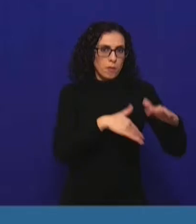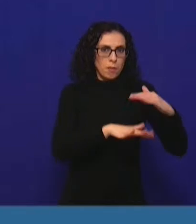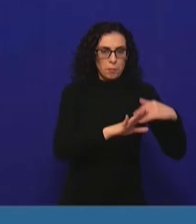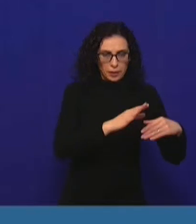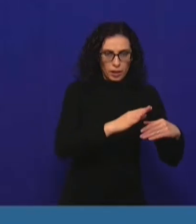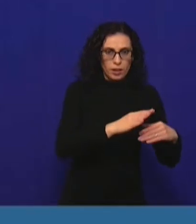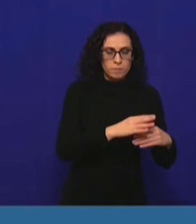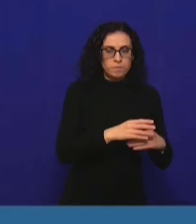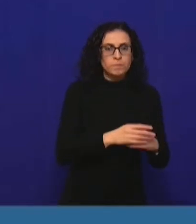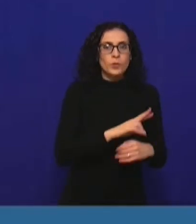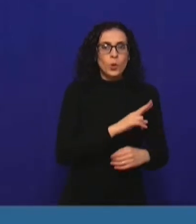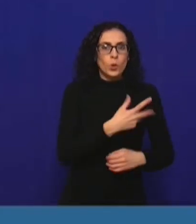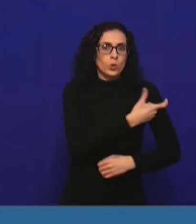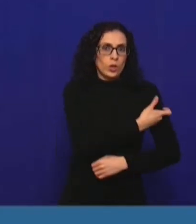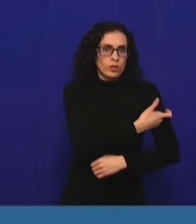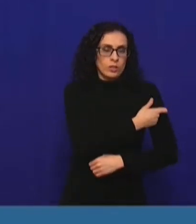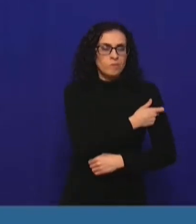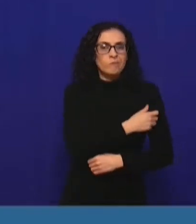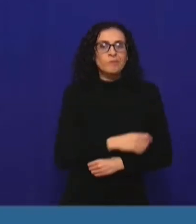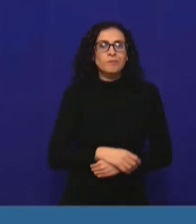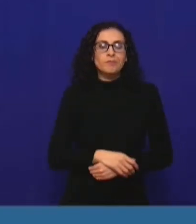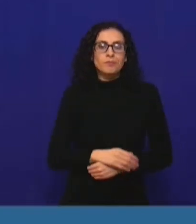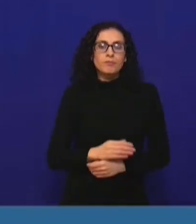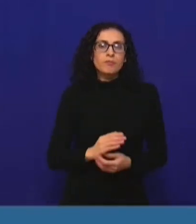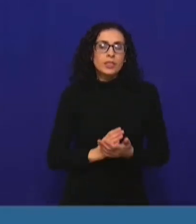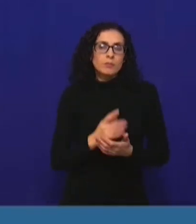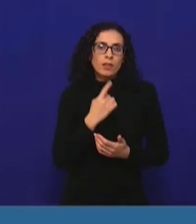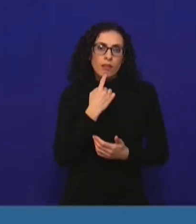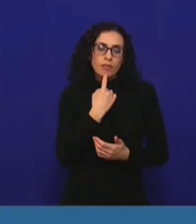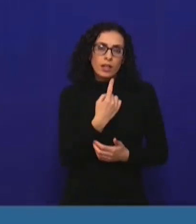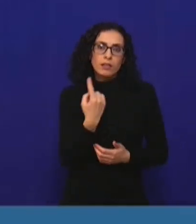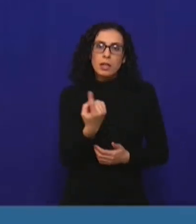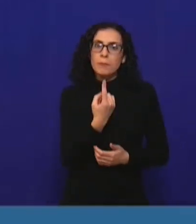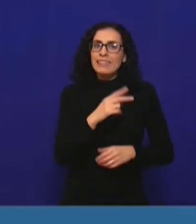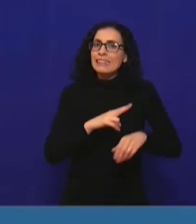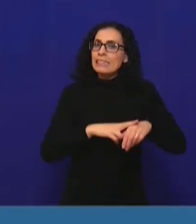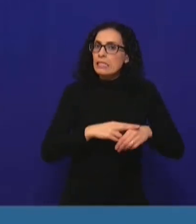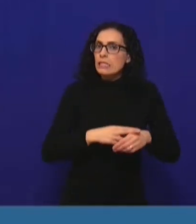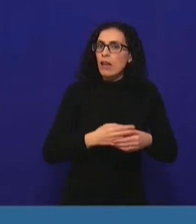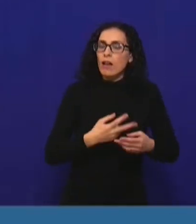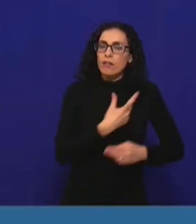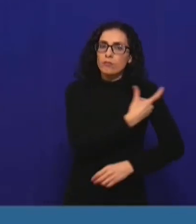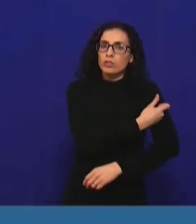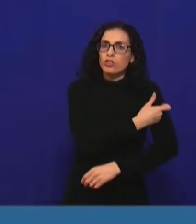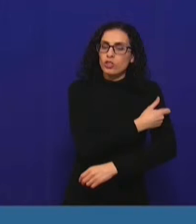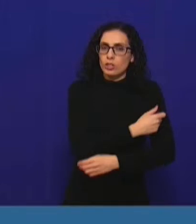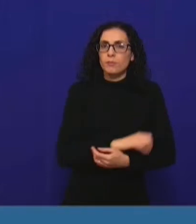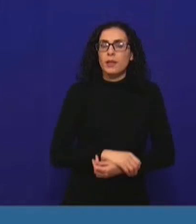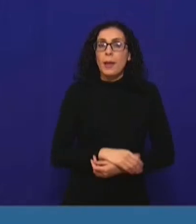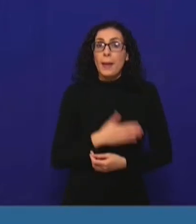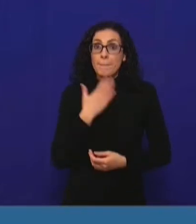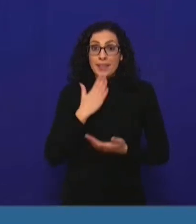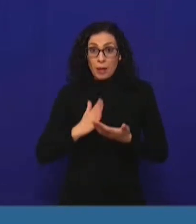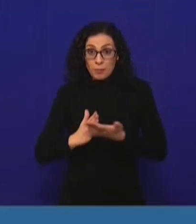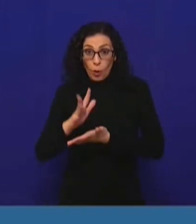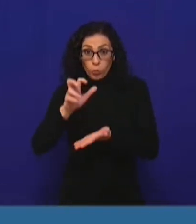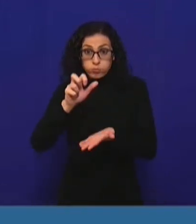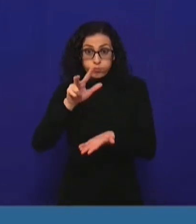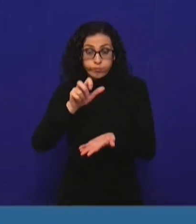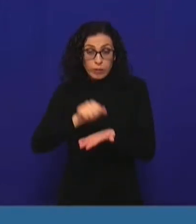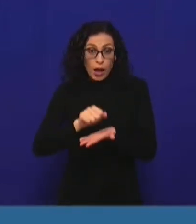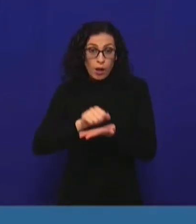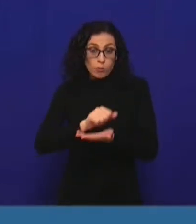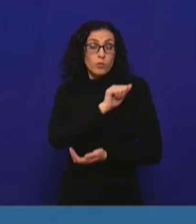ukoll l-indikazzjonijiet il-min għandek tagħtihom. Infatti, meta ħarġet l-awtorizzazzjoni l-EMA ħarġet li din